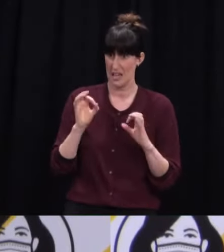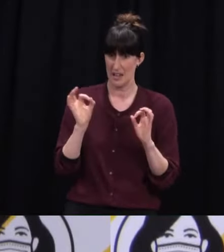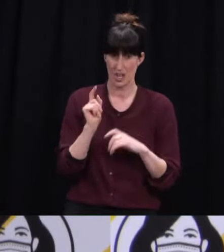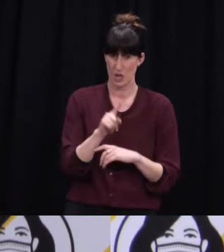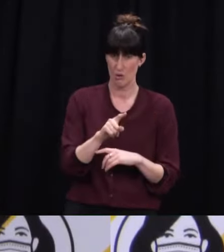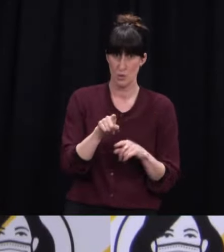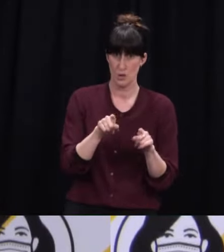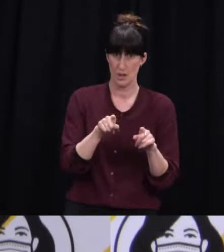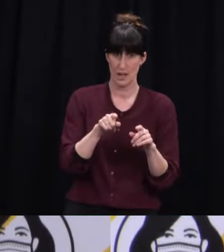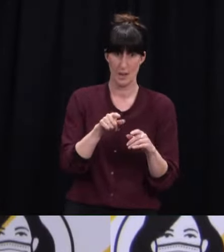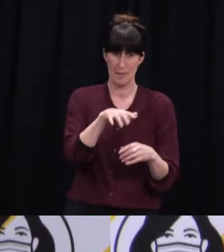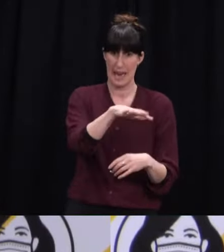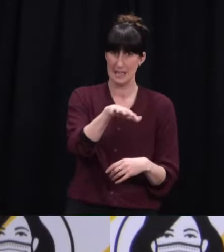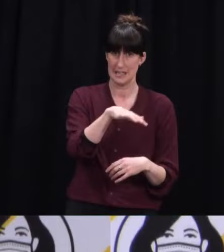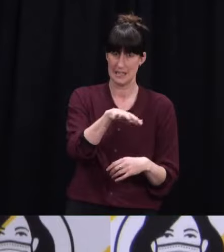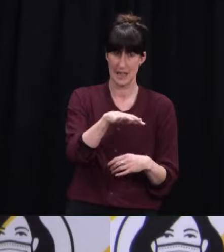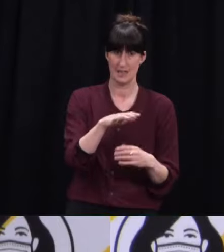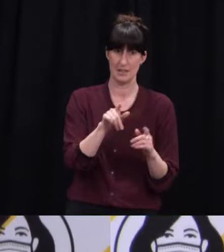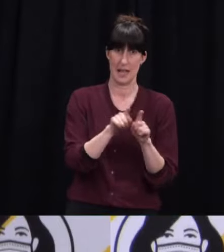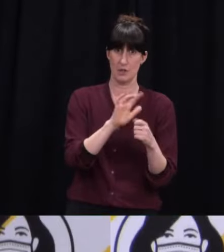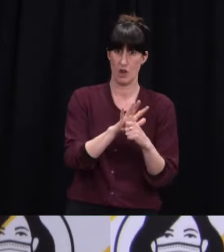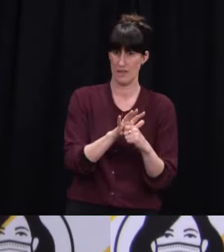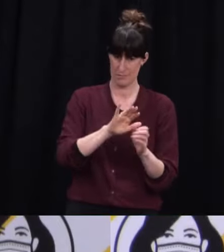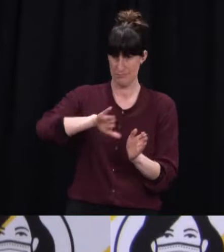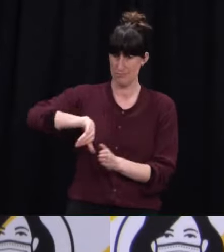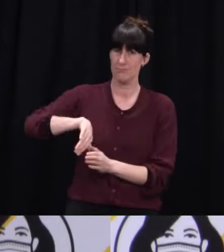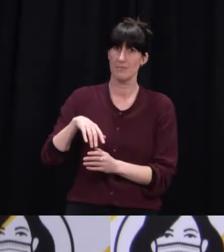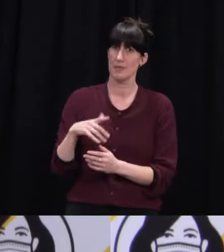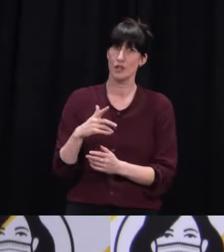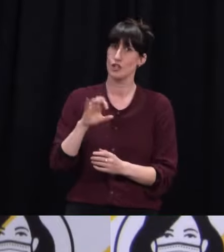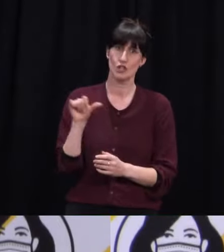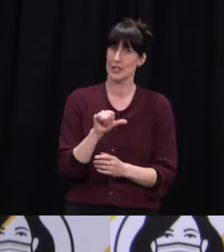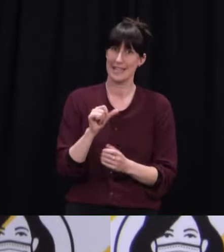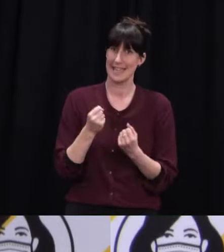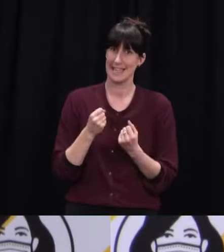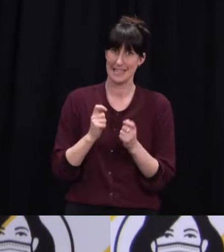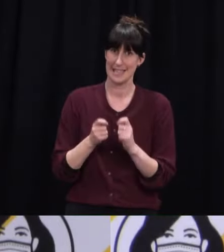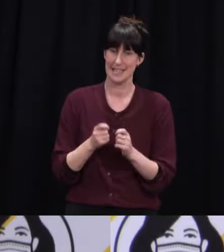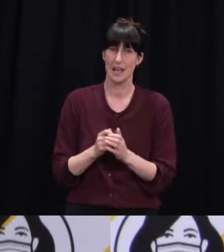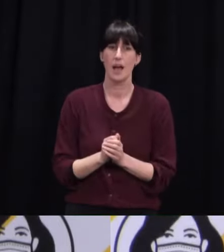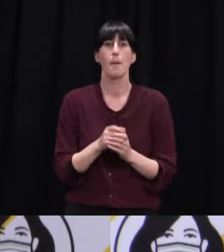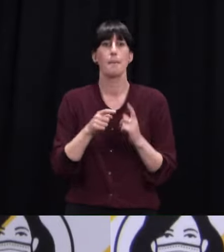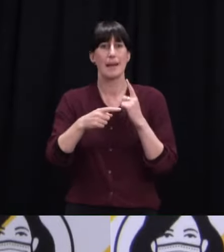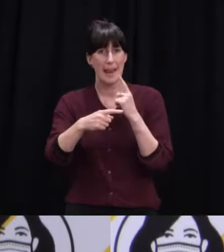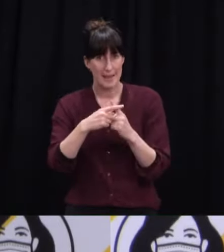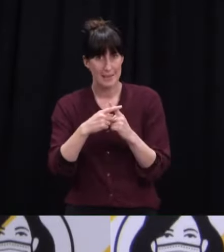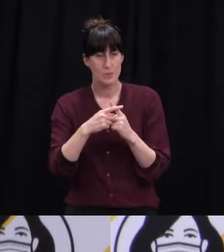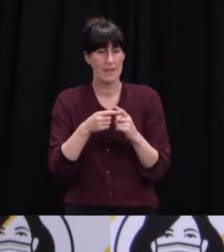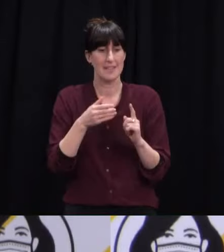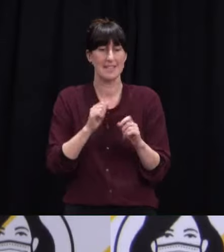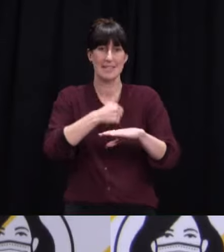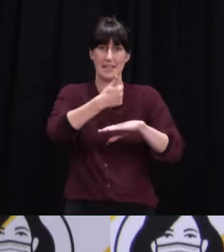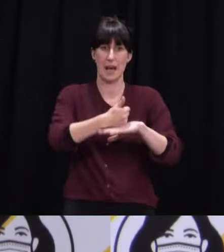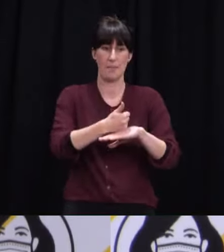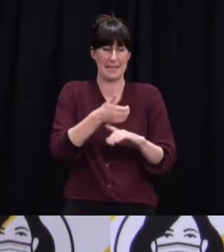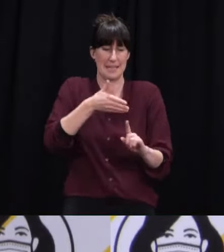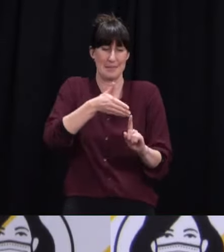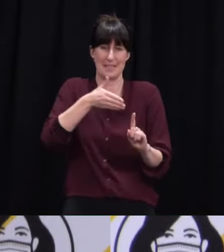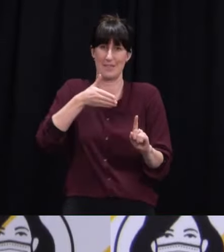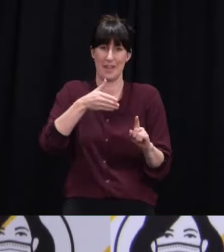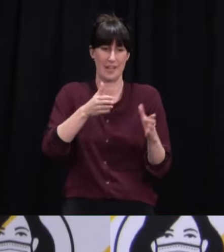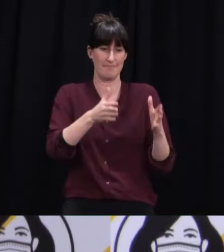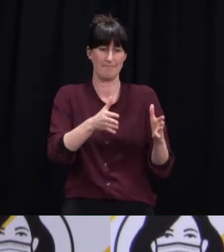days, we have had these restricted access testing centres in Auckland that have been specifically designed to get to people who are part